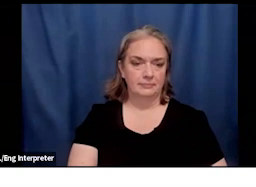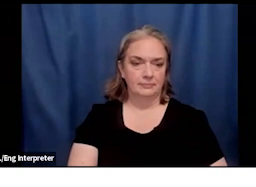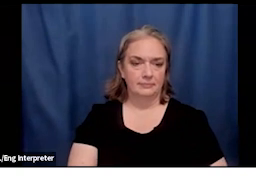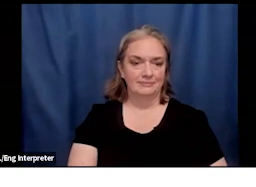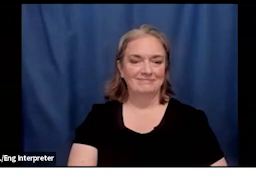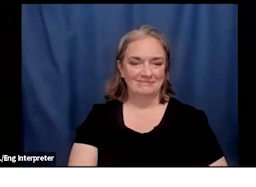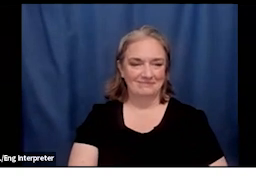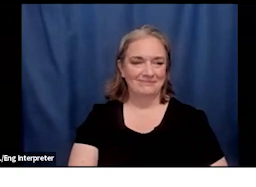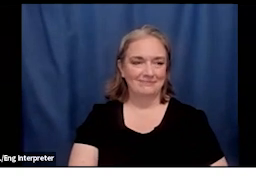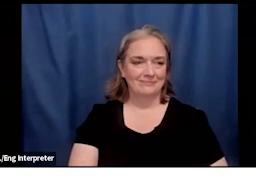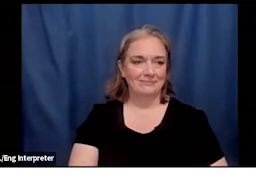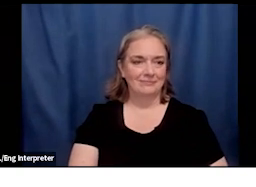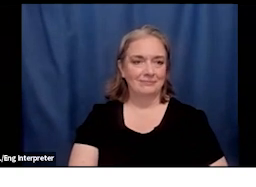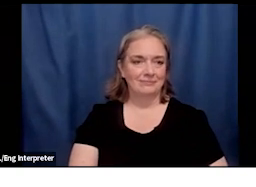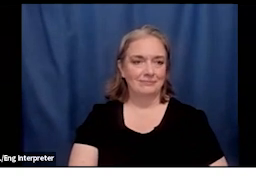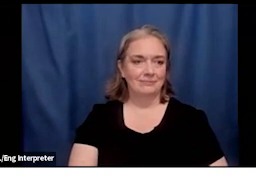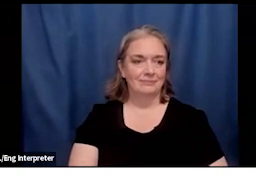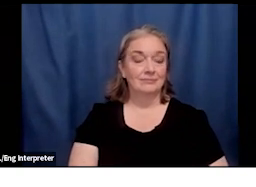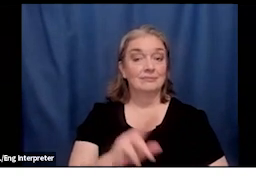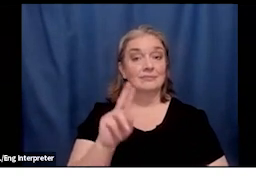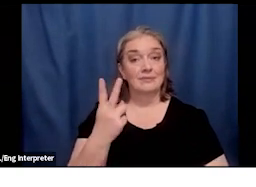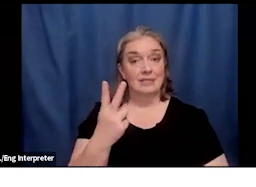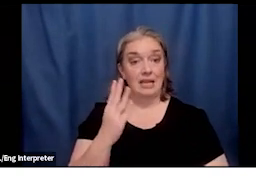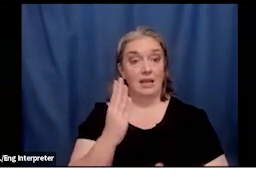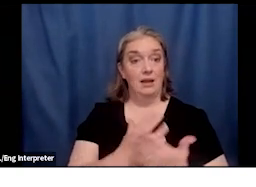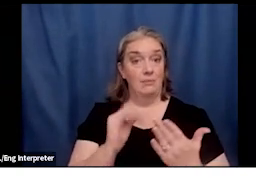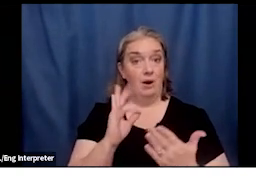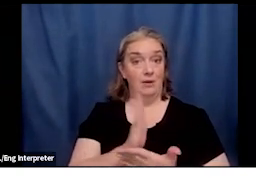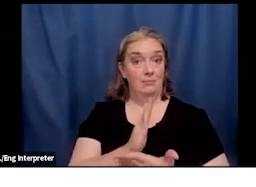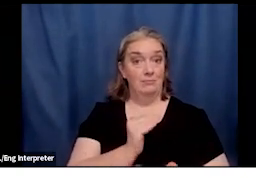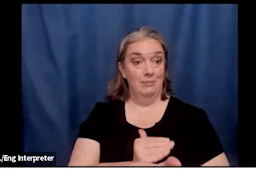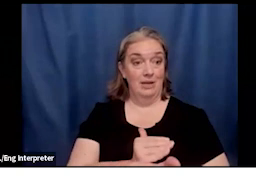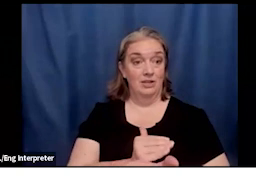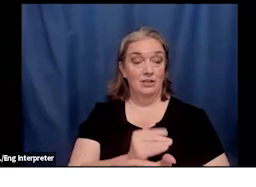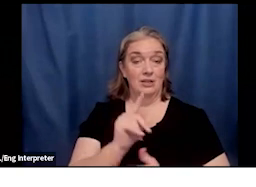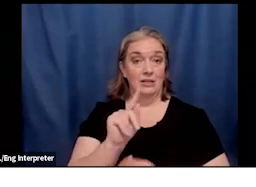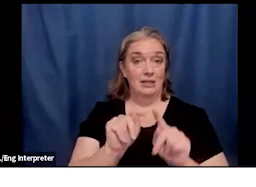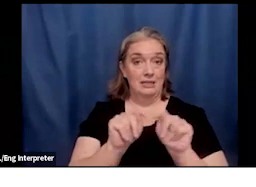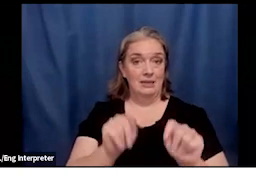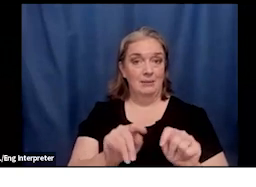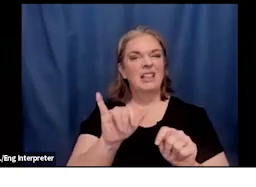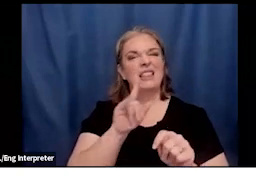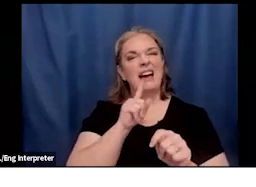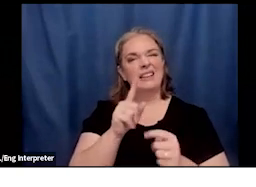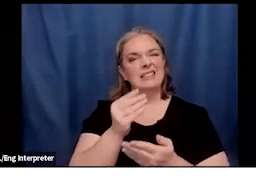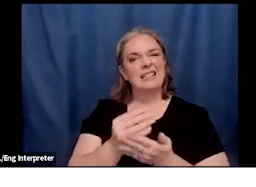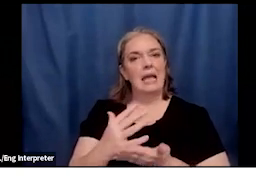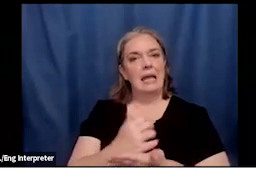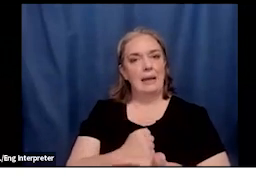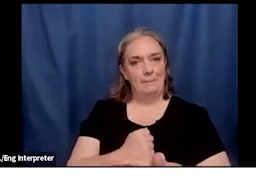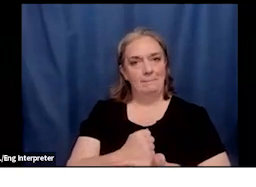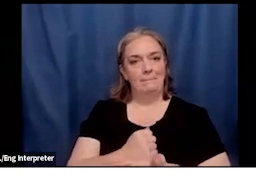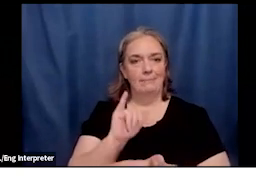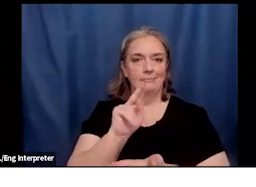Okay. The second part of this budget template is related to income, or another word for this might be